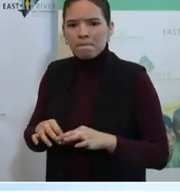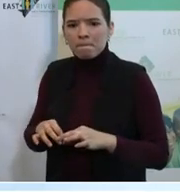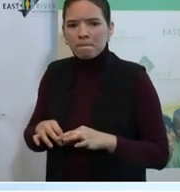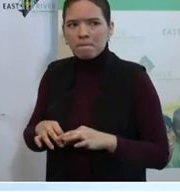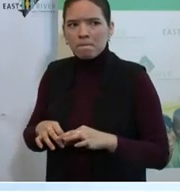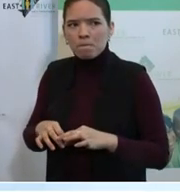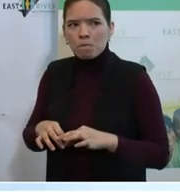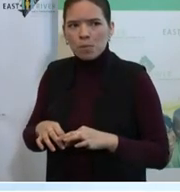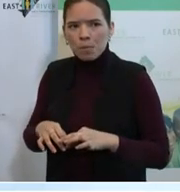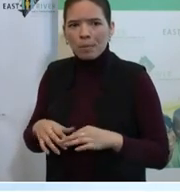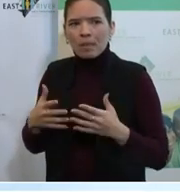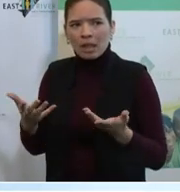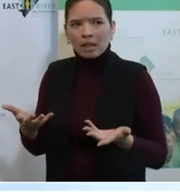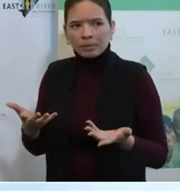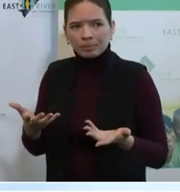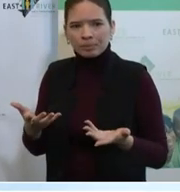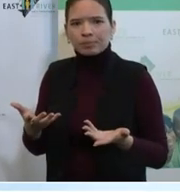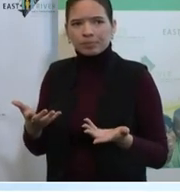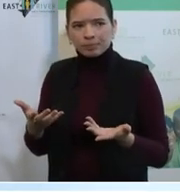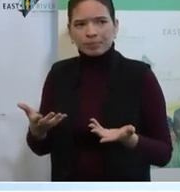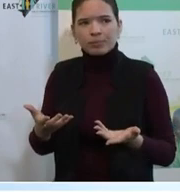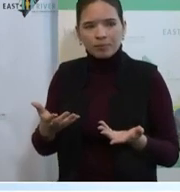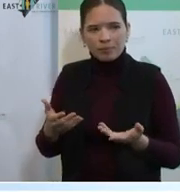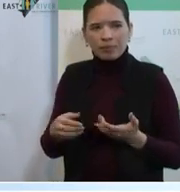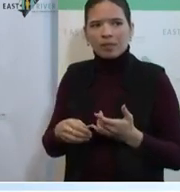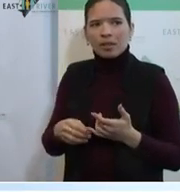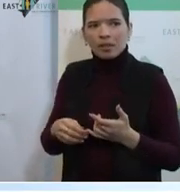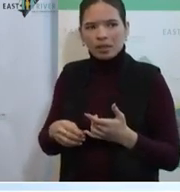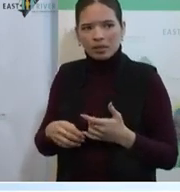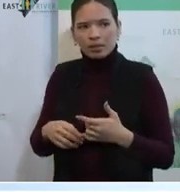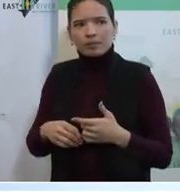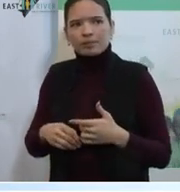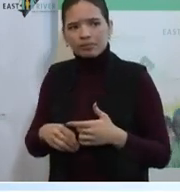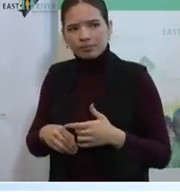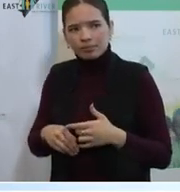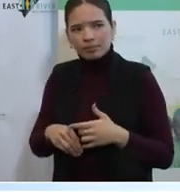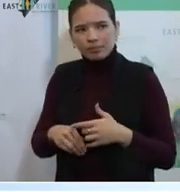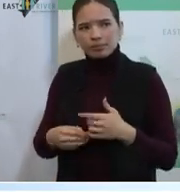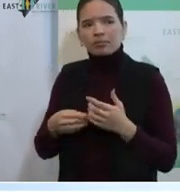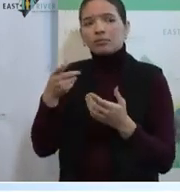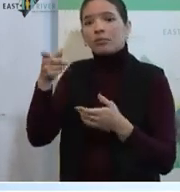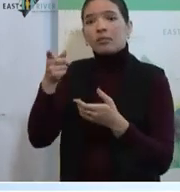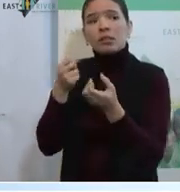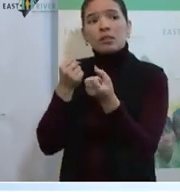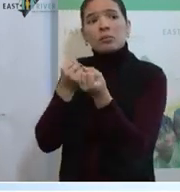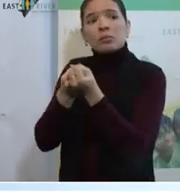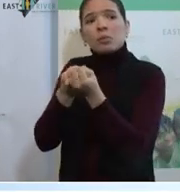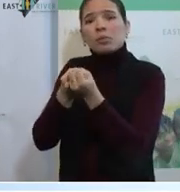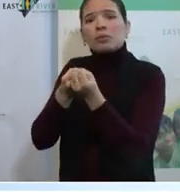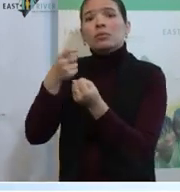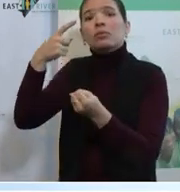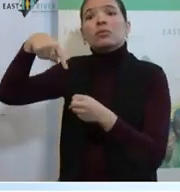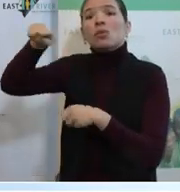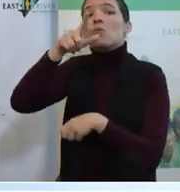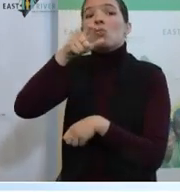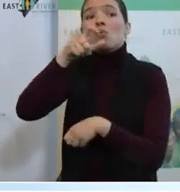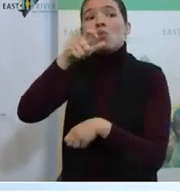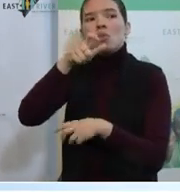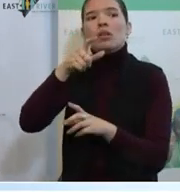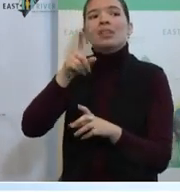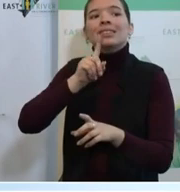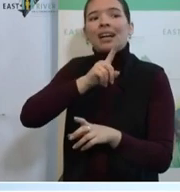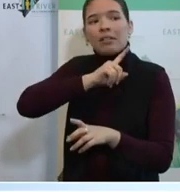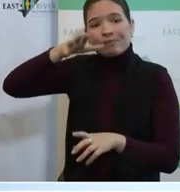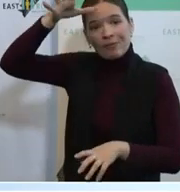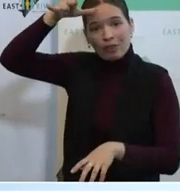we can have for the single fathers in D.C.? Better assessments? Like child care, the father being